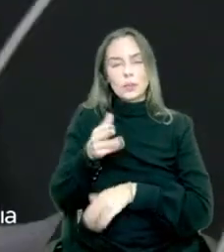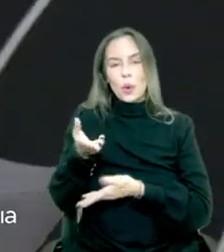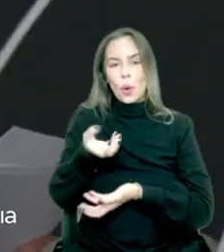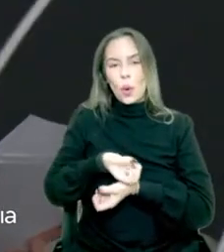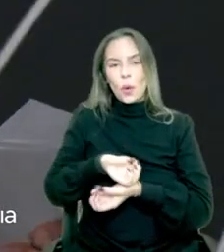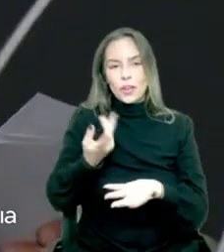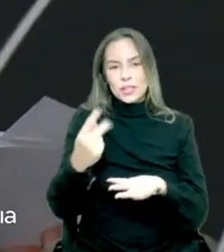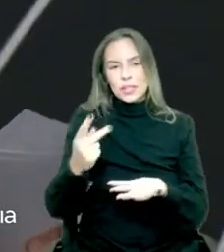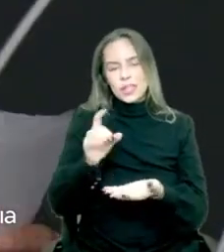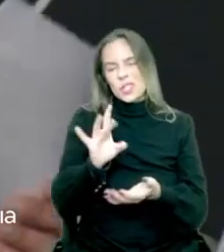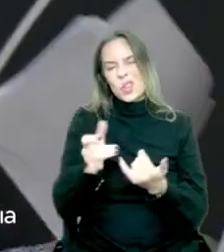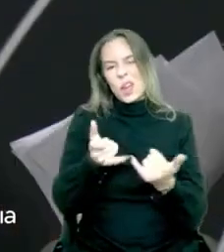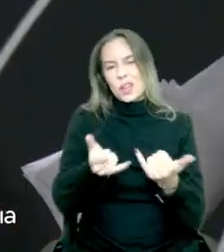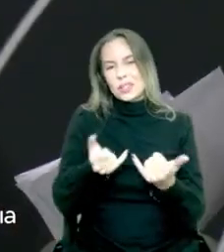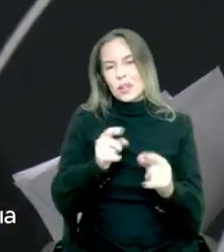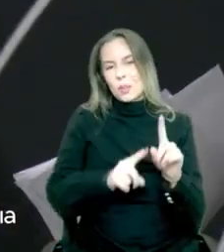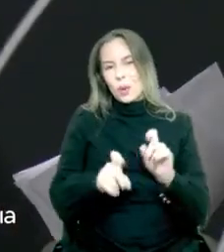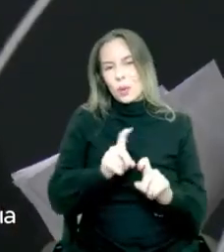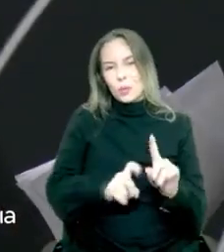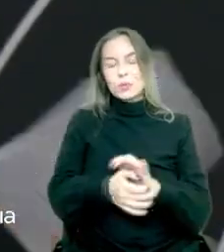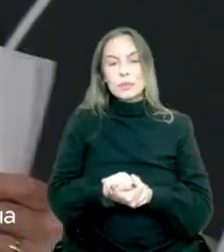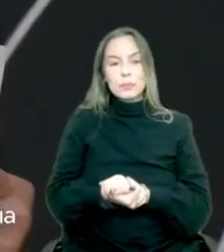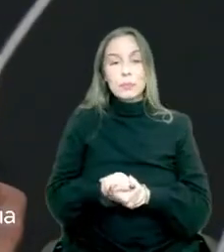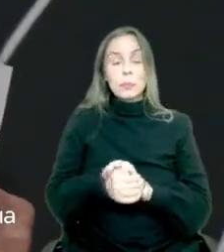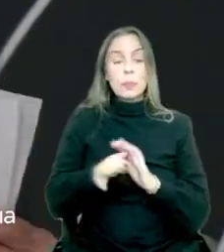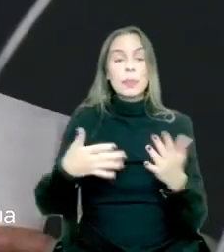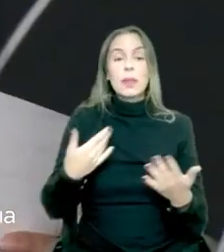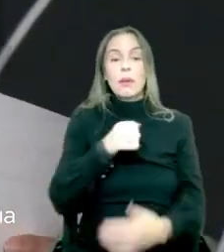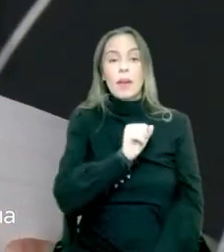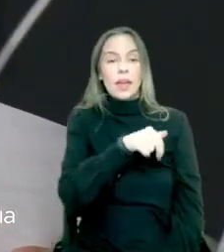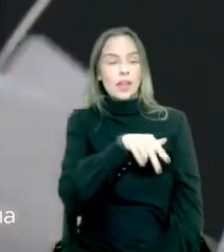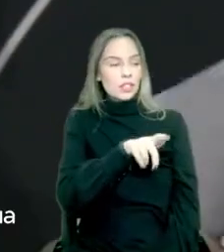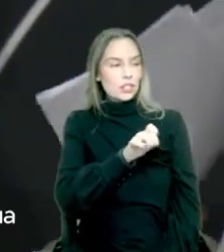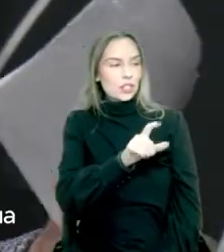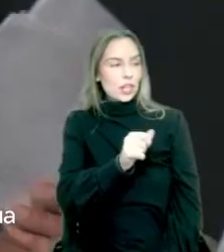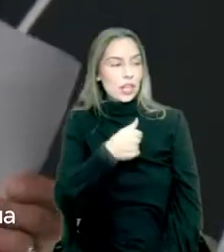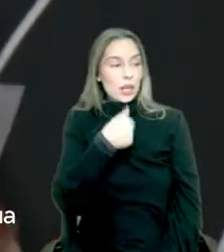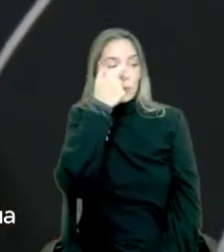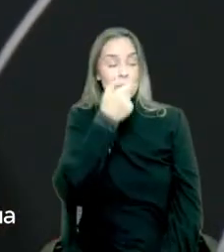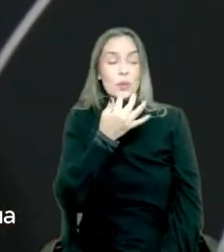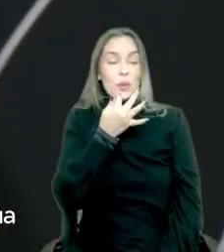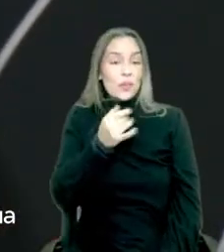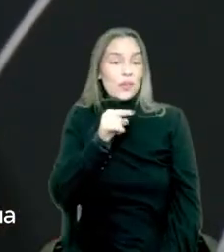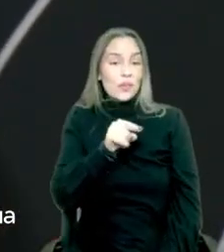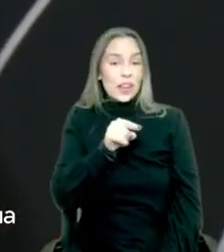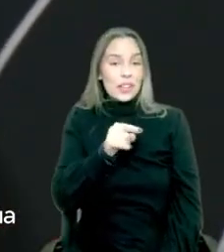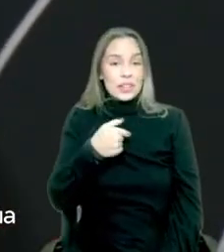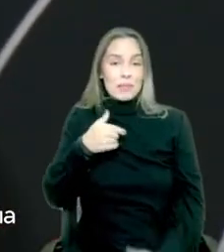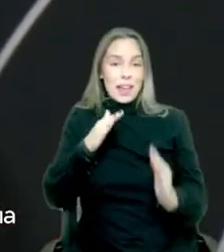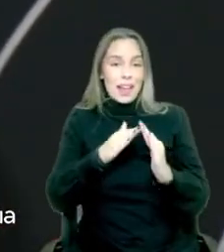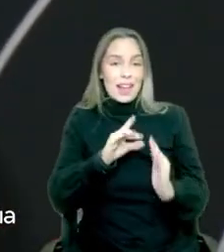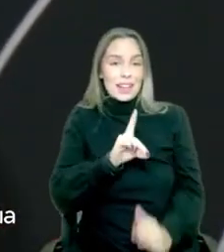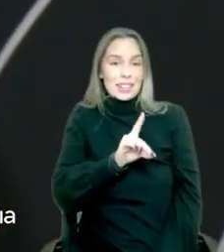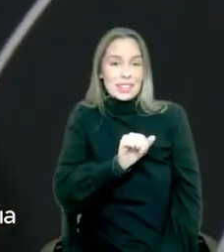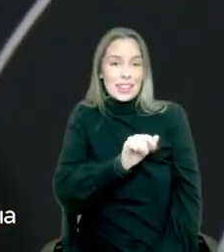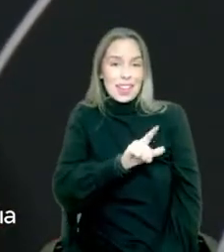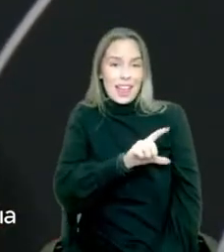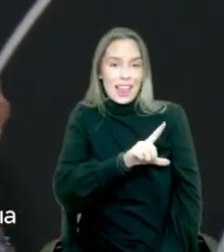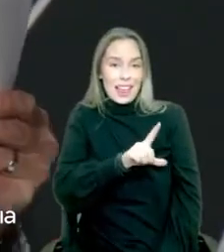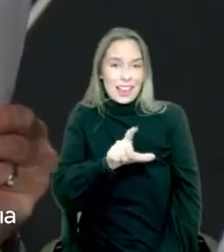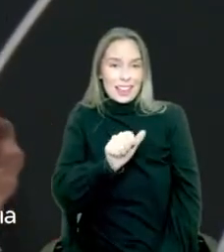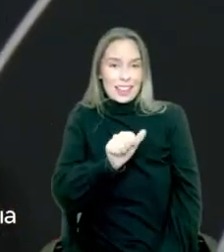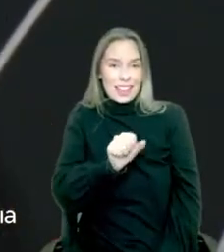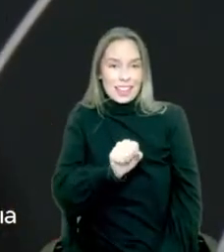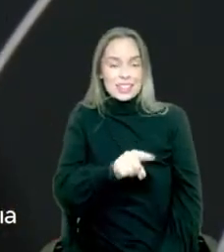Awesome. Angela, I'm a huge fan of Southwest. My home is Dallas. Awesome. So definitely the hub for Southwest. You know,